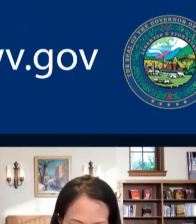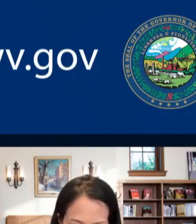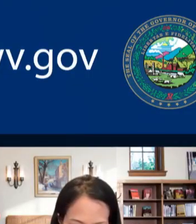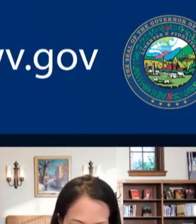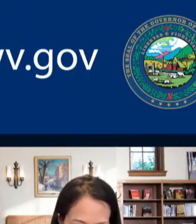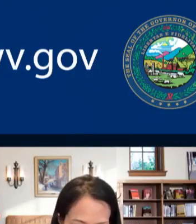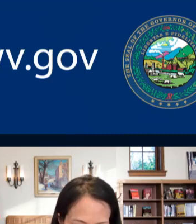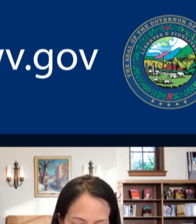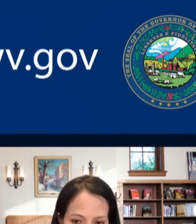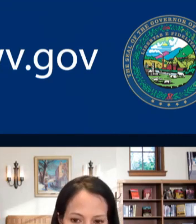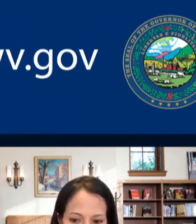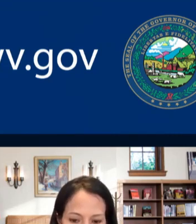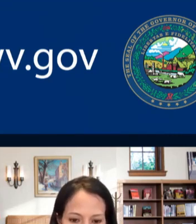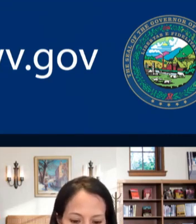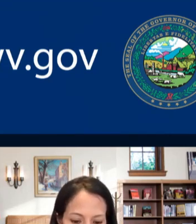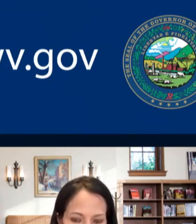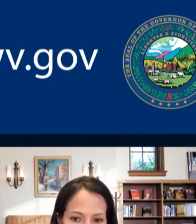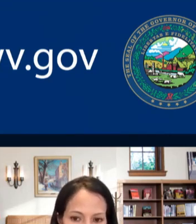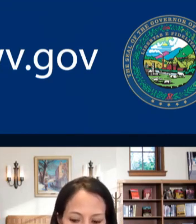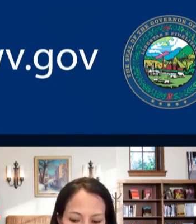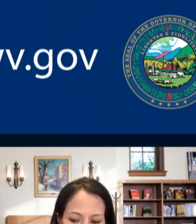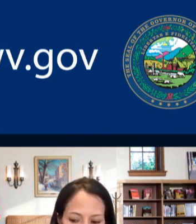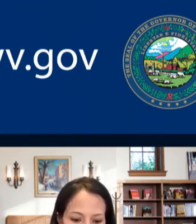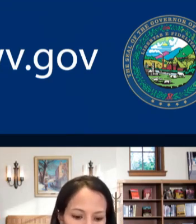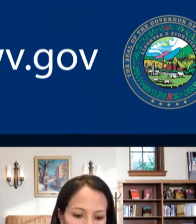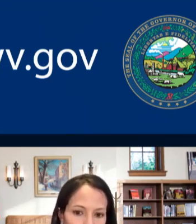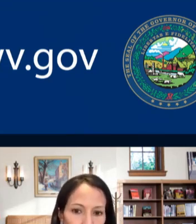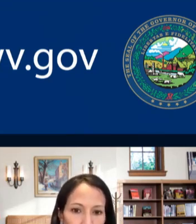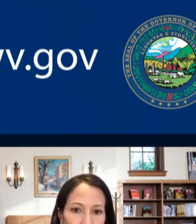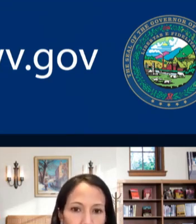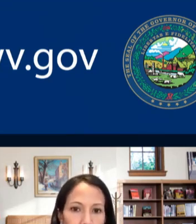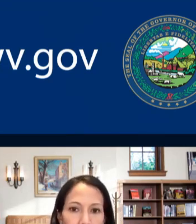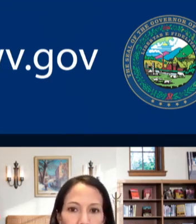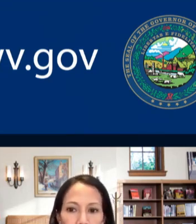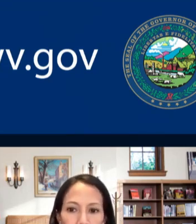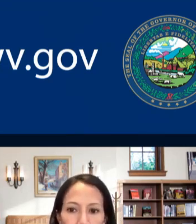All right, thank you, Charles. Next to Kenny Bass with WCHS and Fox 11.